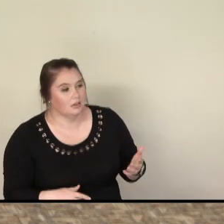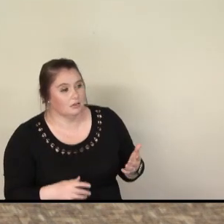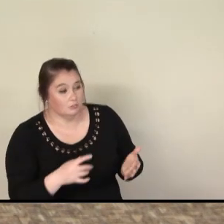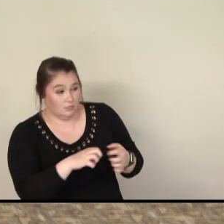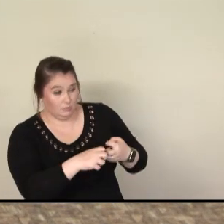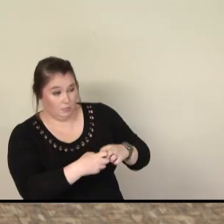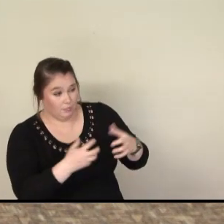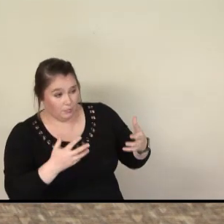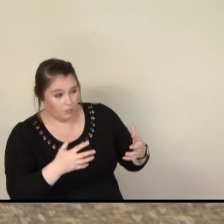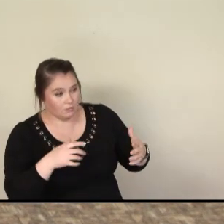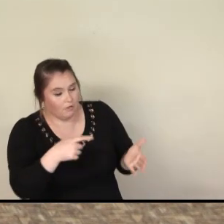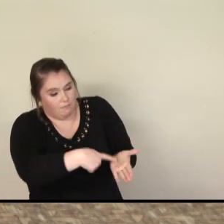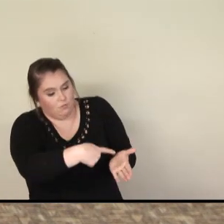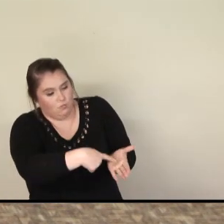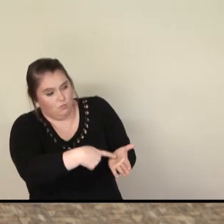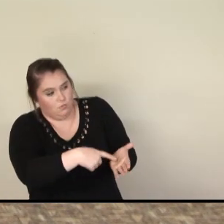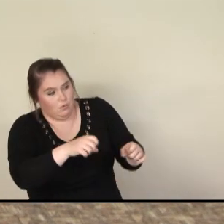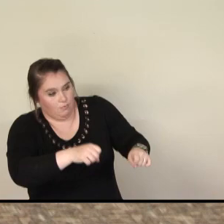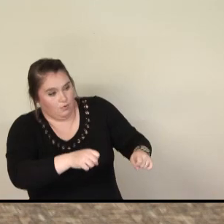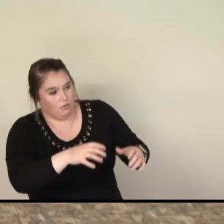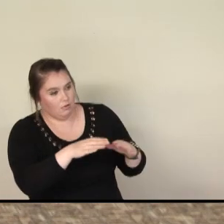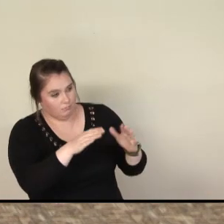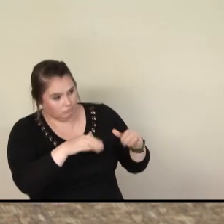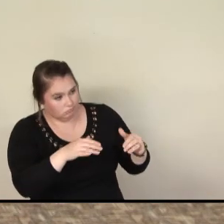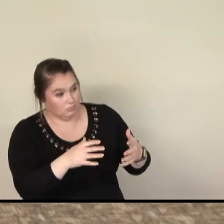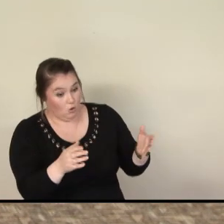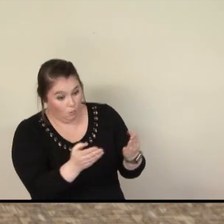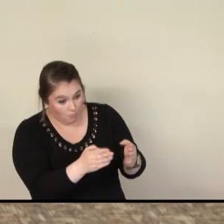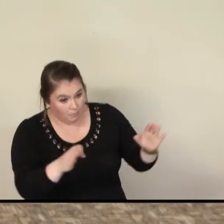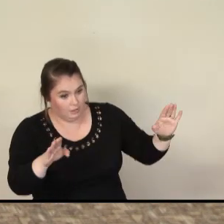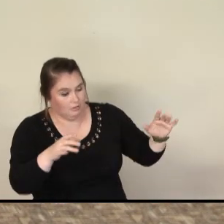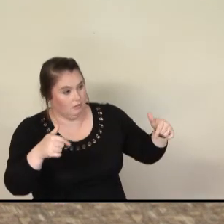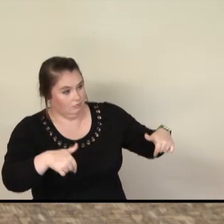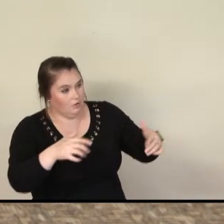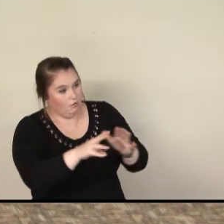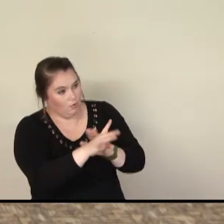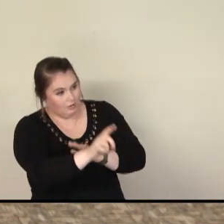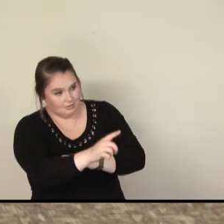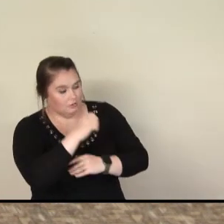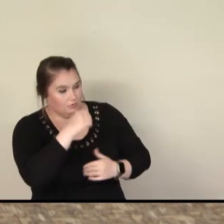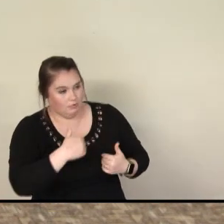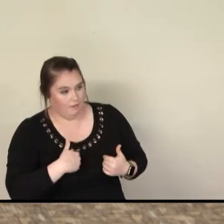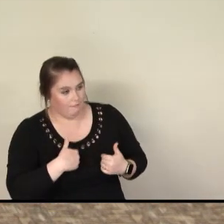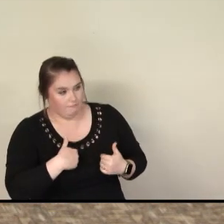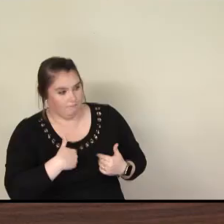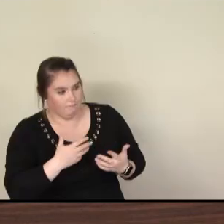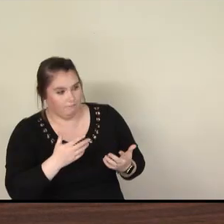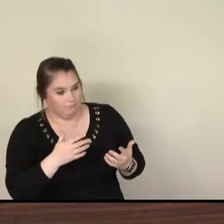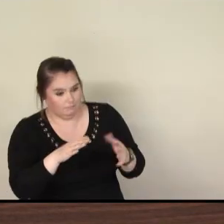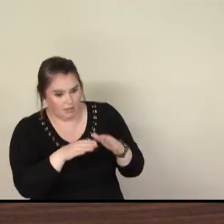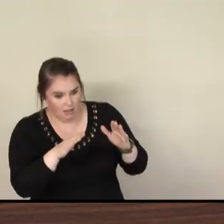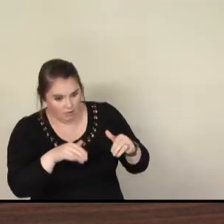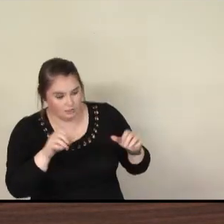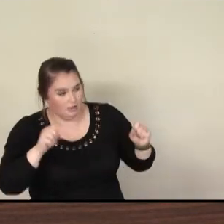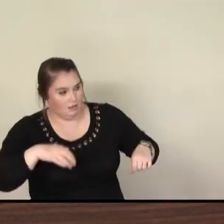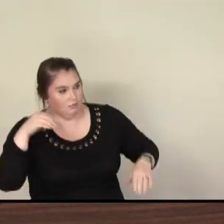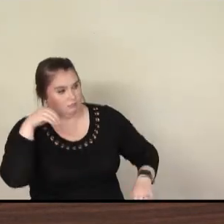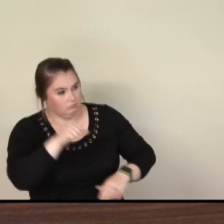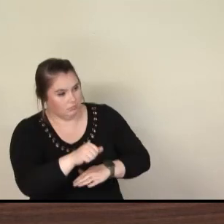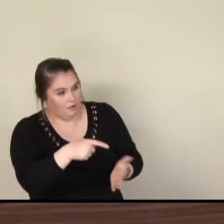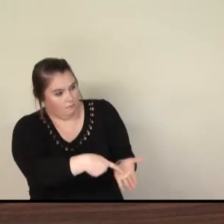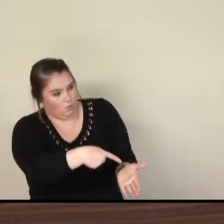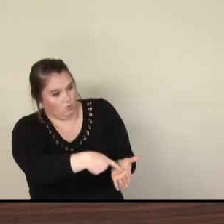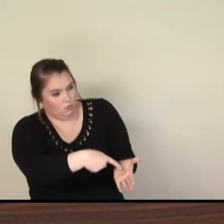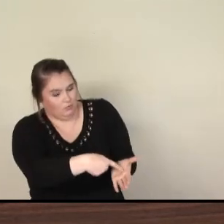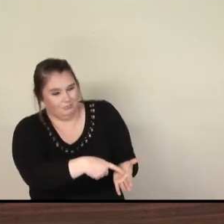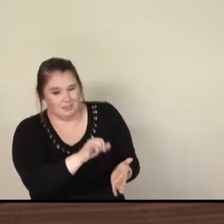Families are moving here, that there are not as many open options for them in Waco ISD, the affordable housing for families. So